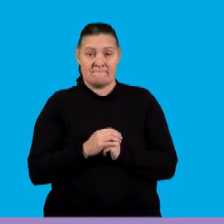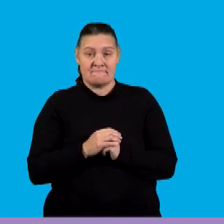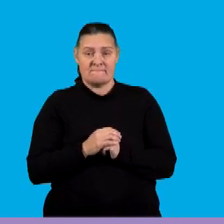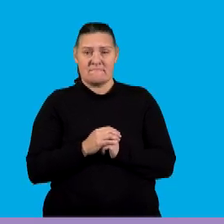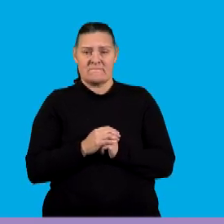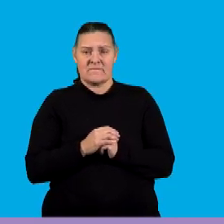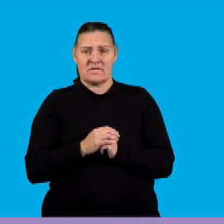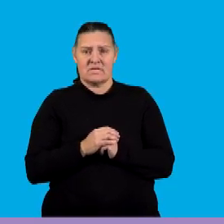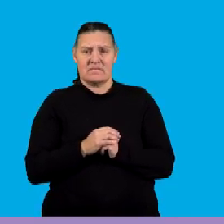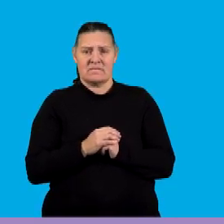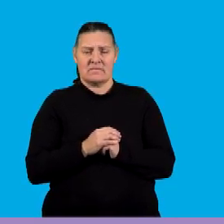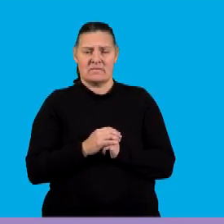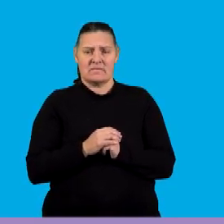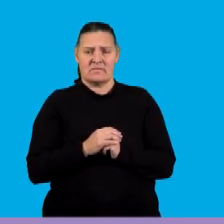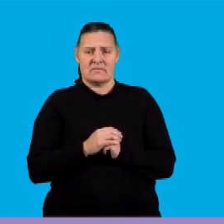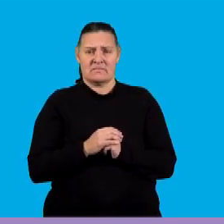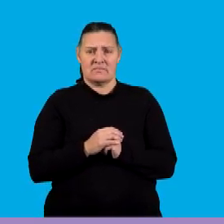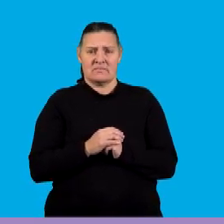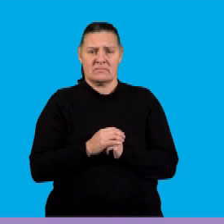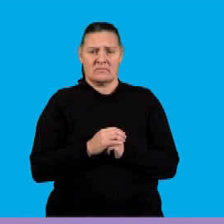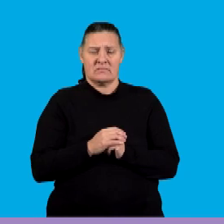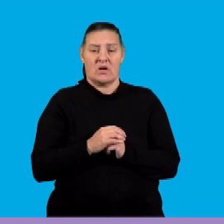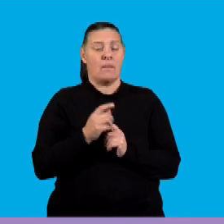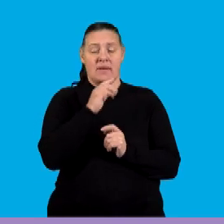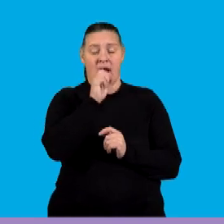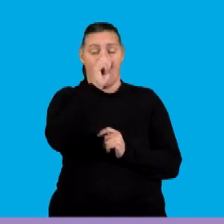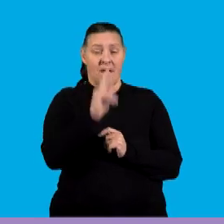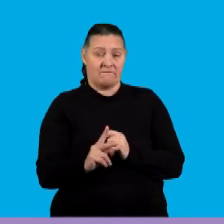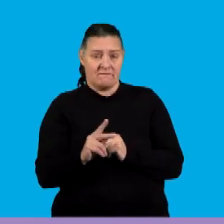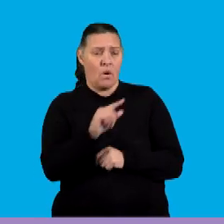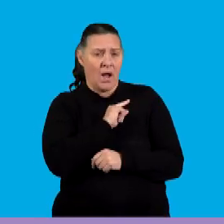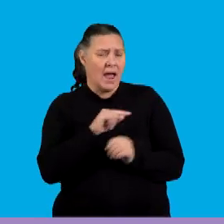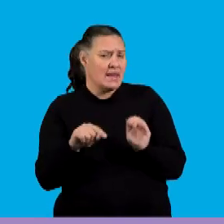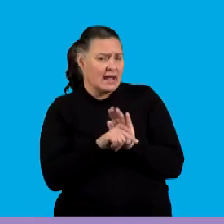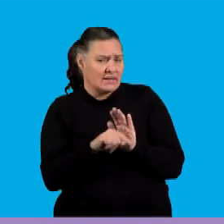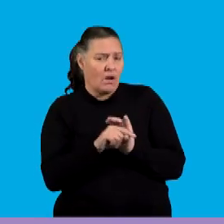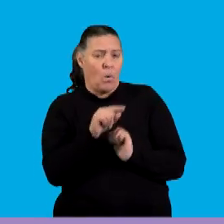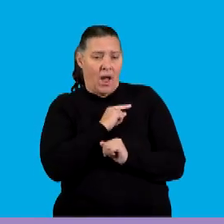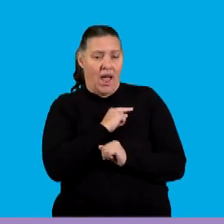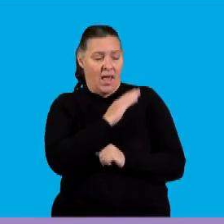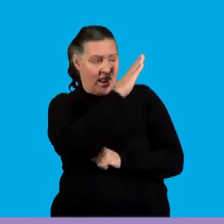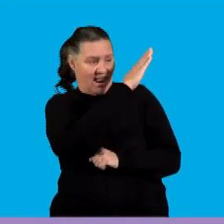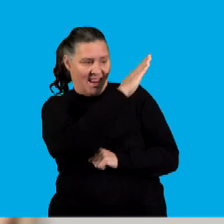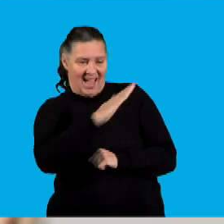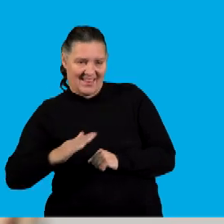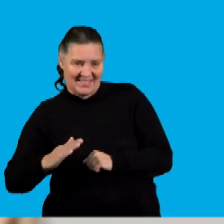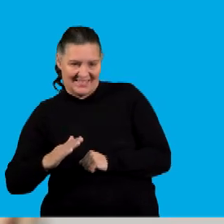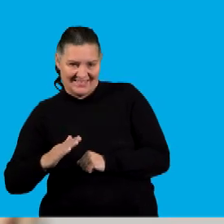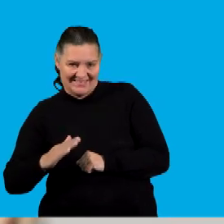-1/2. And as we can see, our gradient is negative. But why is it negative? Because our line is